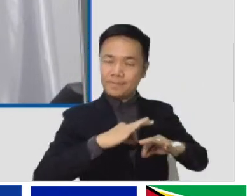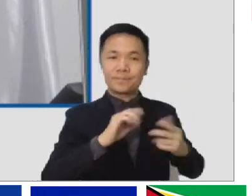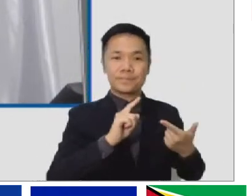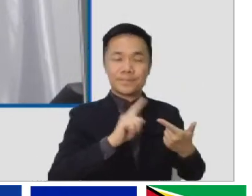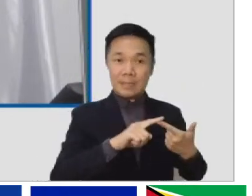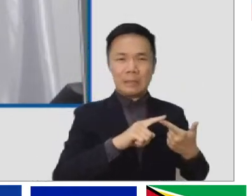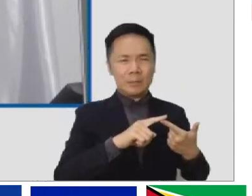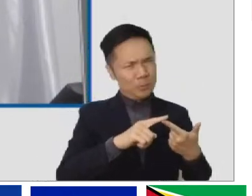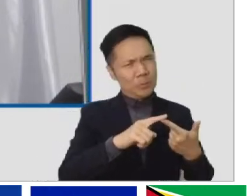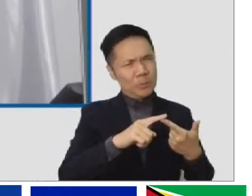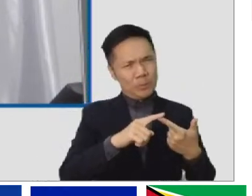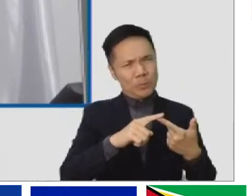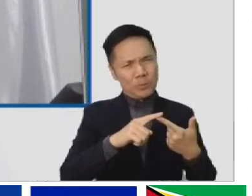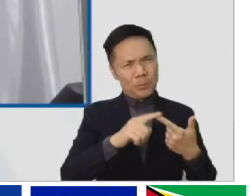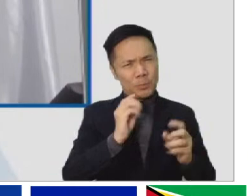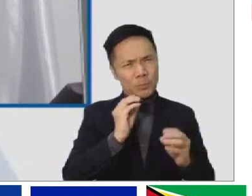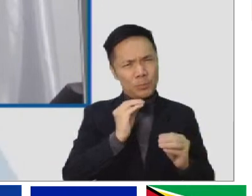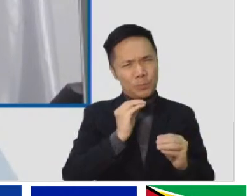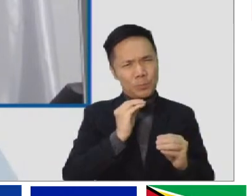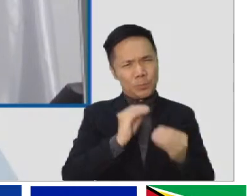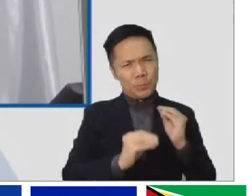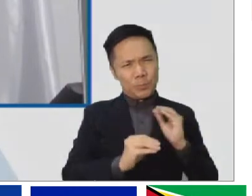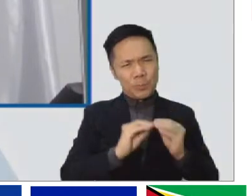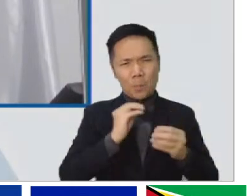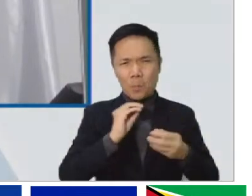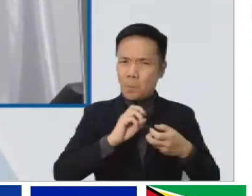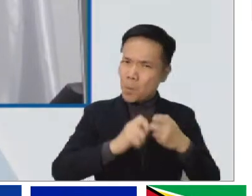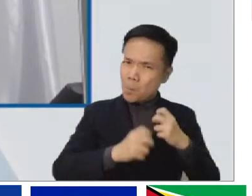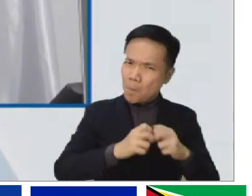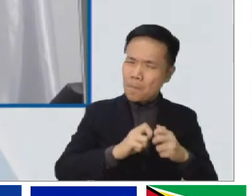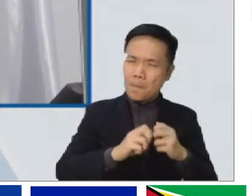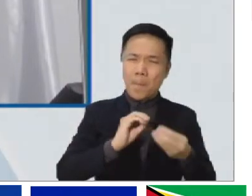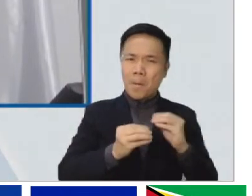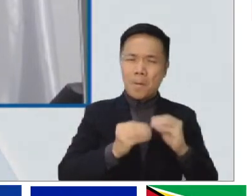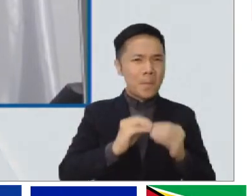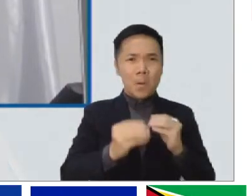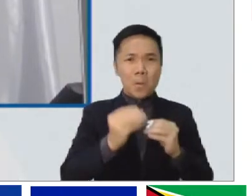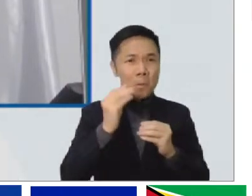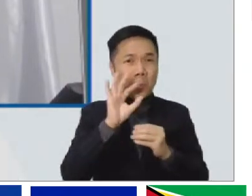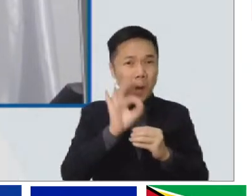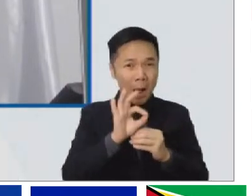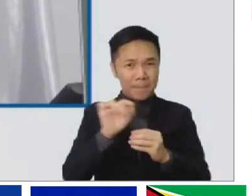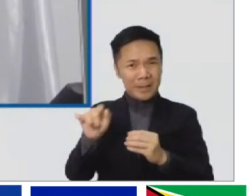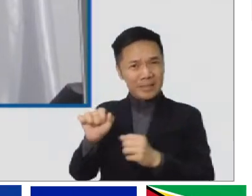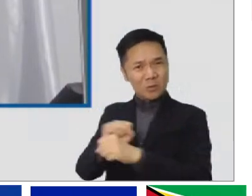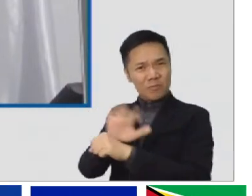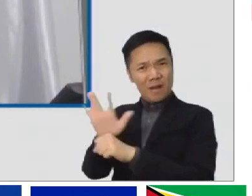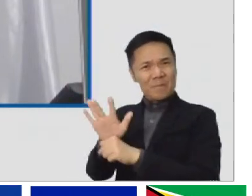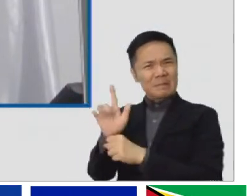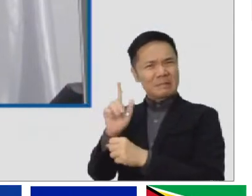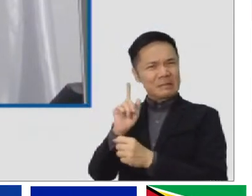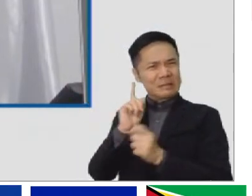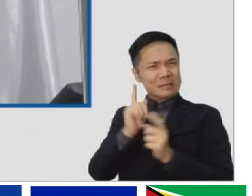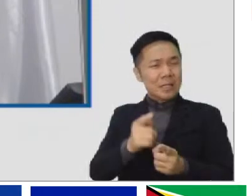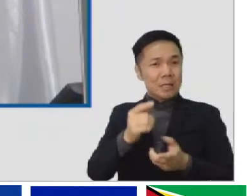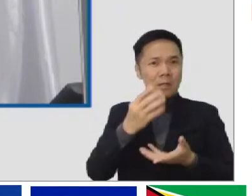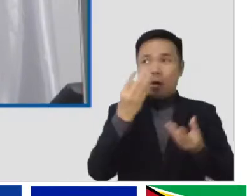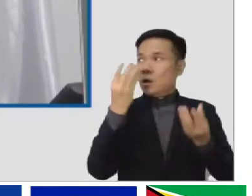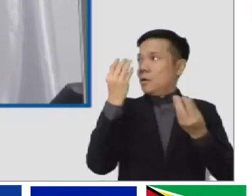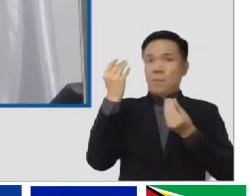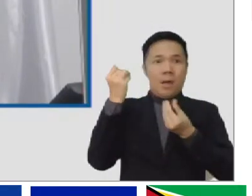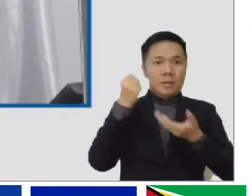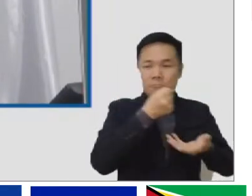COVID-19 just really demanded a lot of resource allocation from different states. And we know that we have doubled our